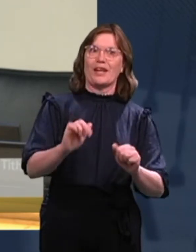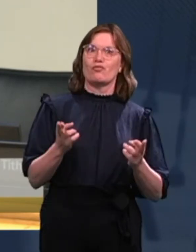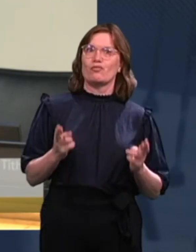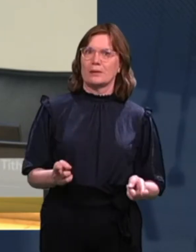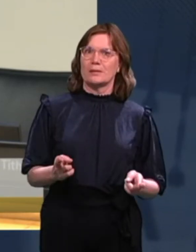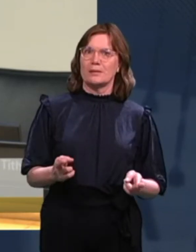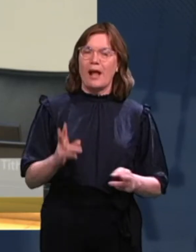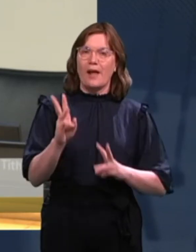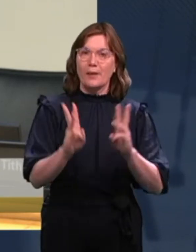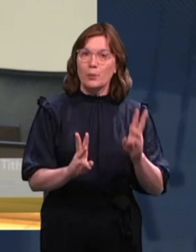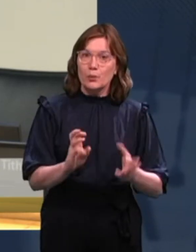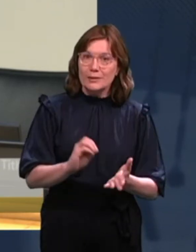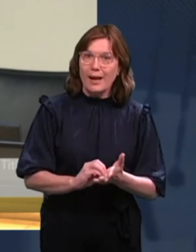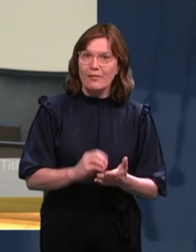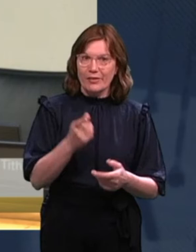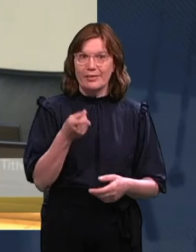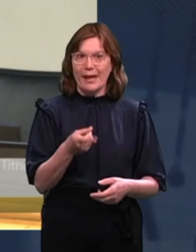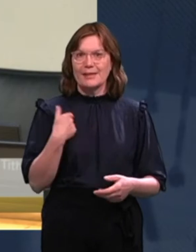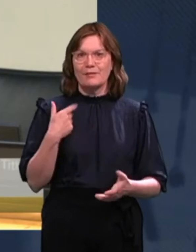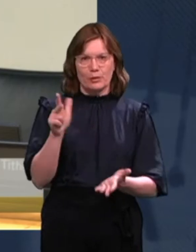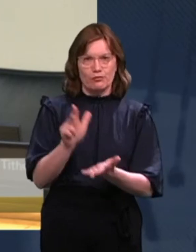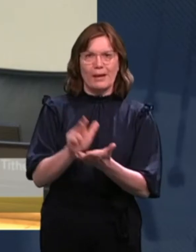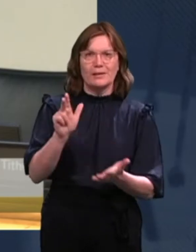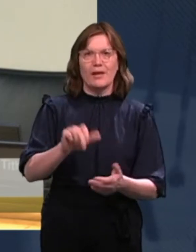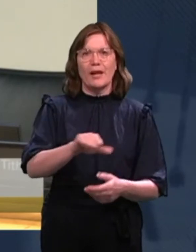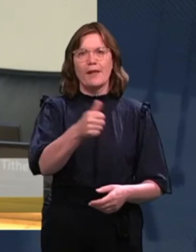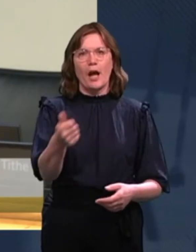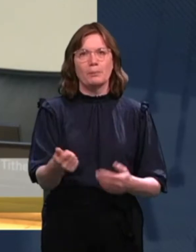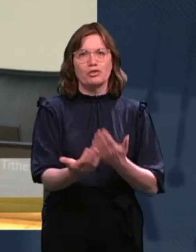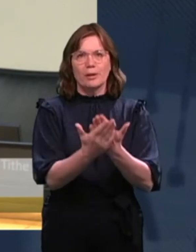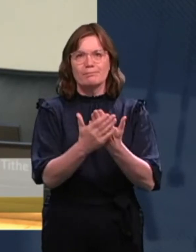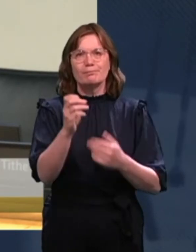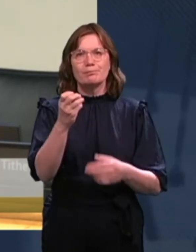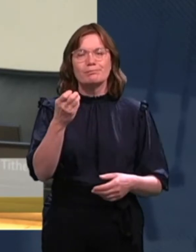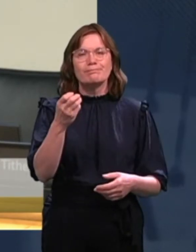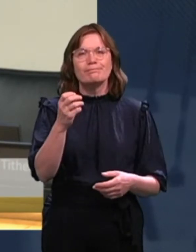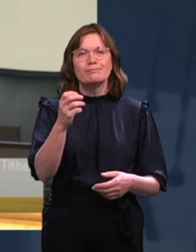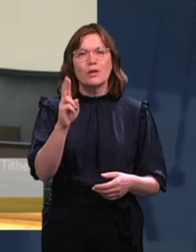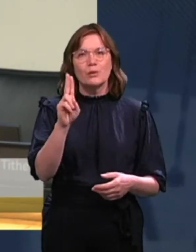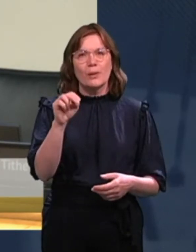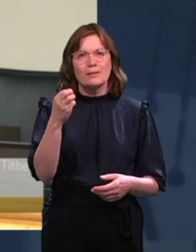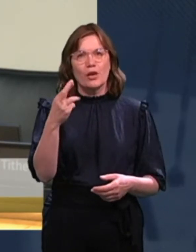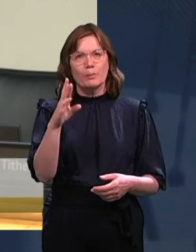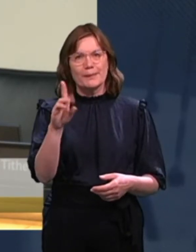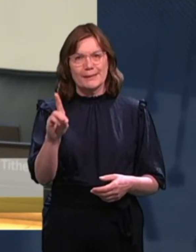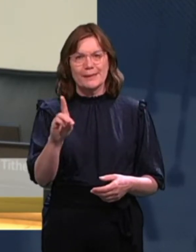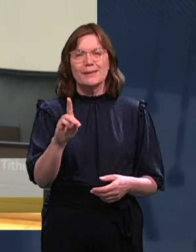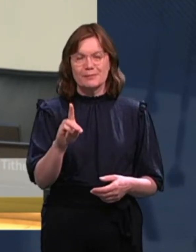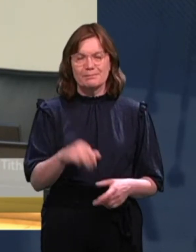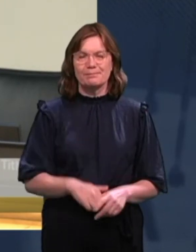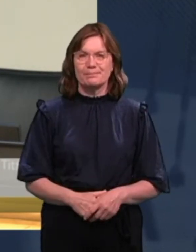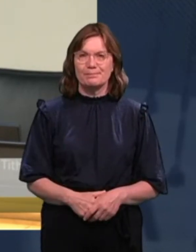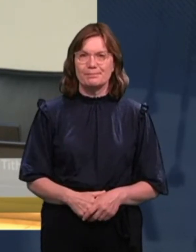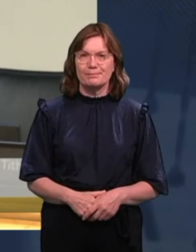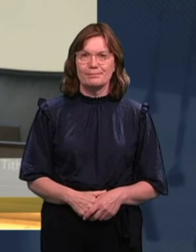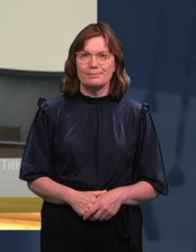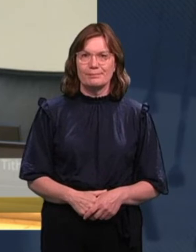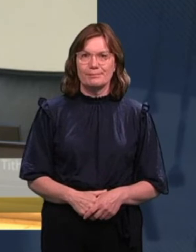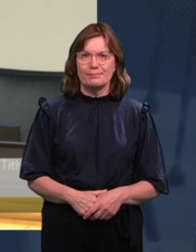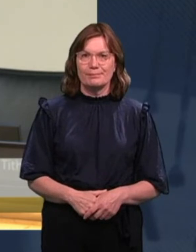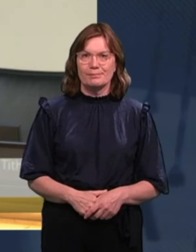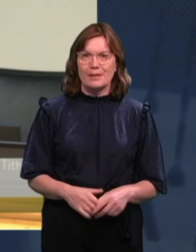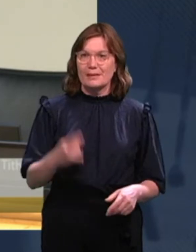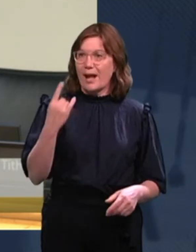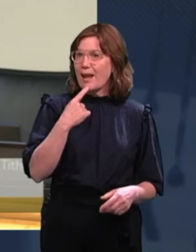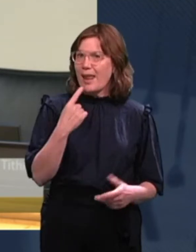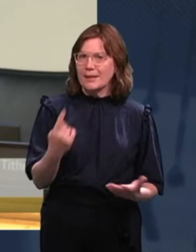if we would ratify the optional protocol. The right to employment or to live independently, to financial independence. It's been